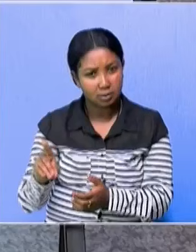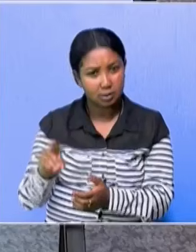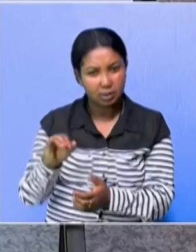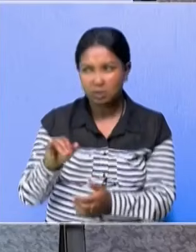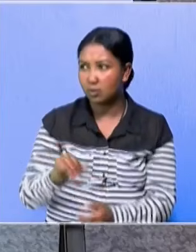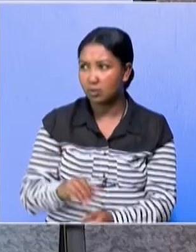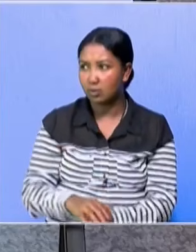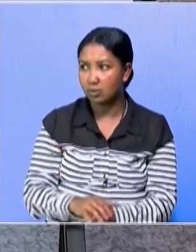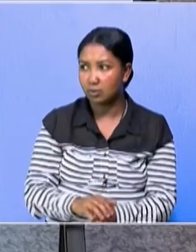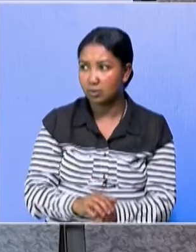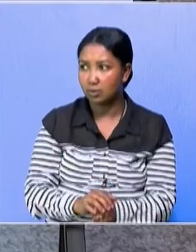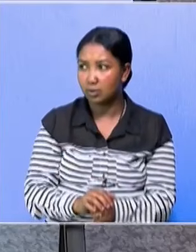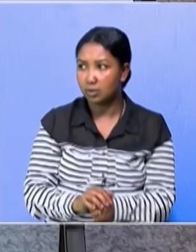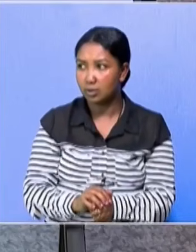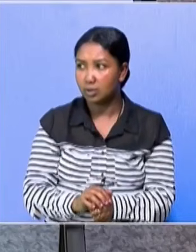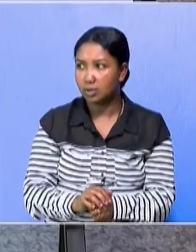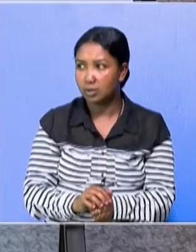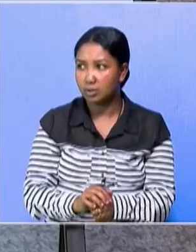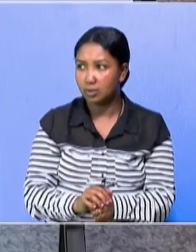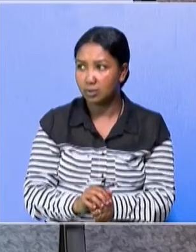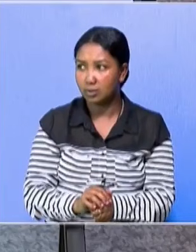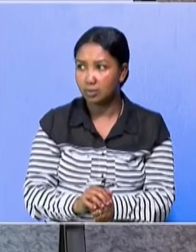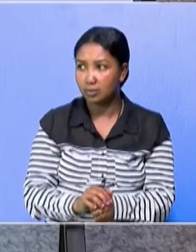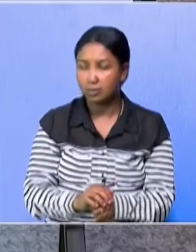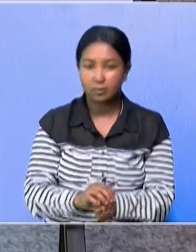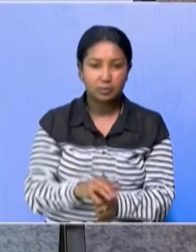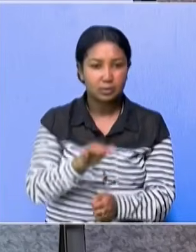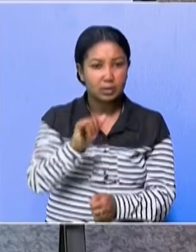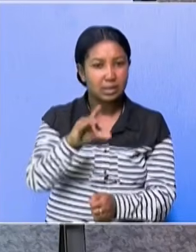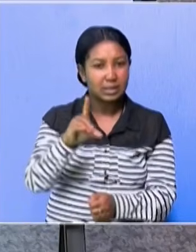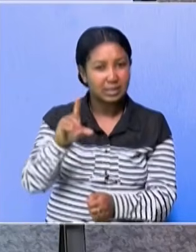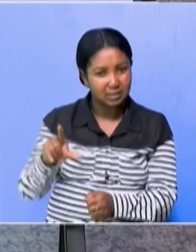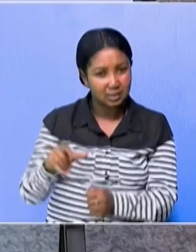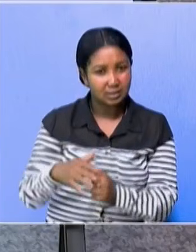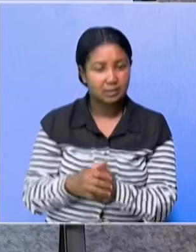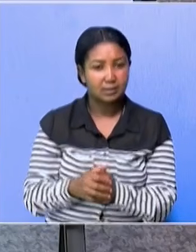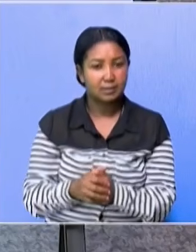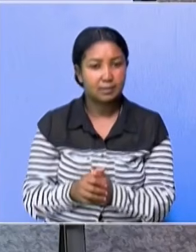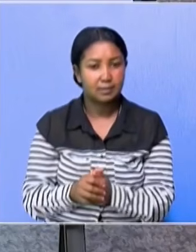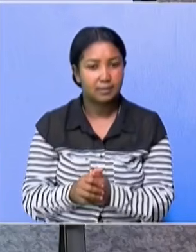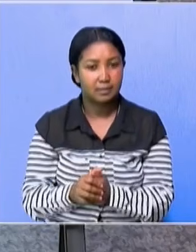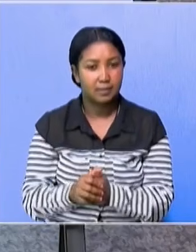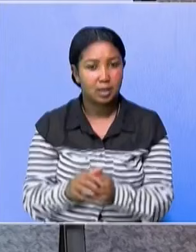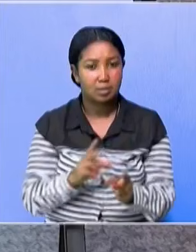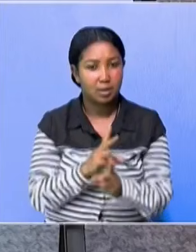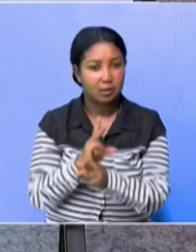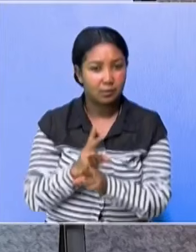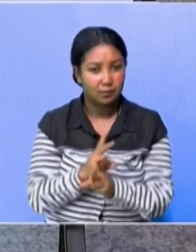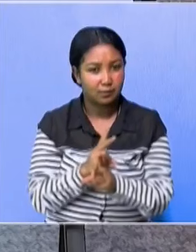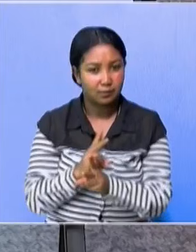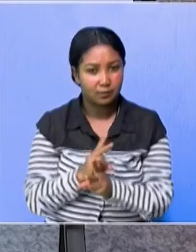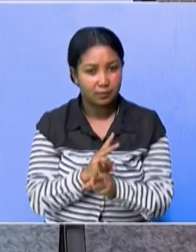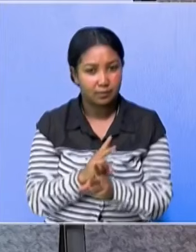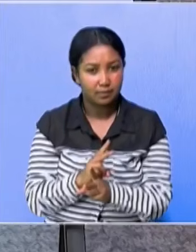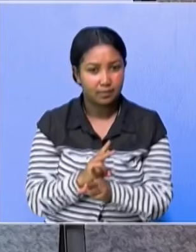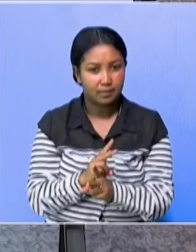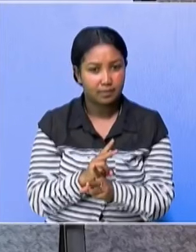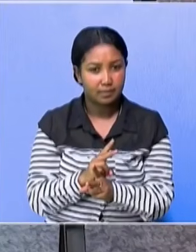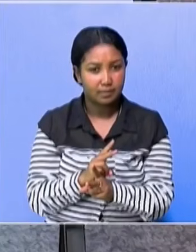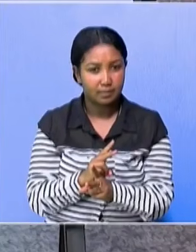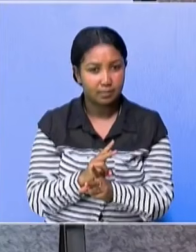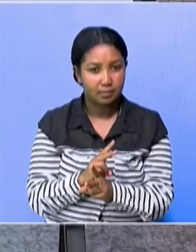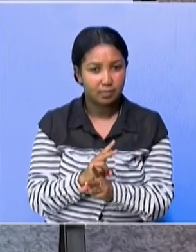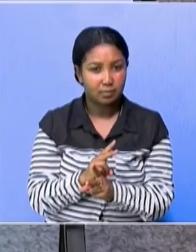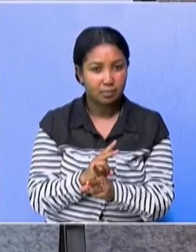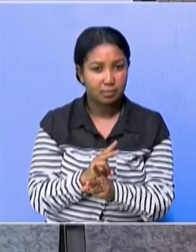pedestrian? You have to bear in mind that. If your turn that is used, yeah, be careful and then you cross the road you yourself. The same is